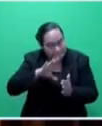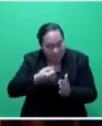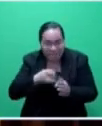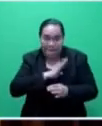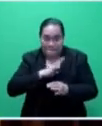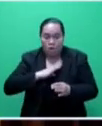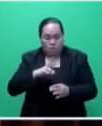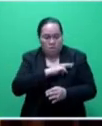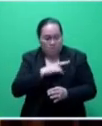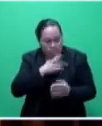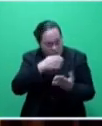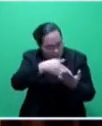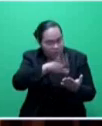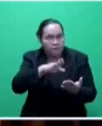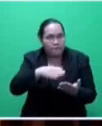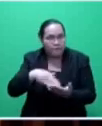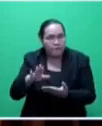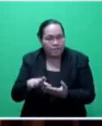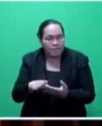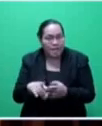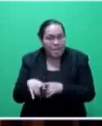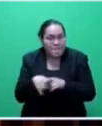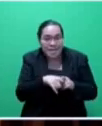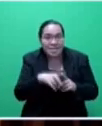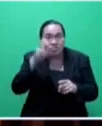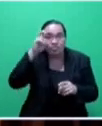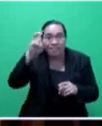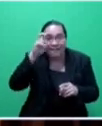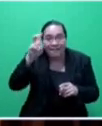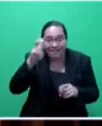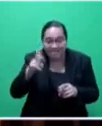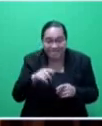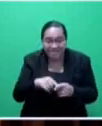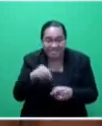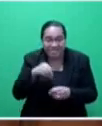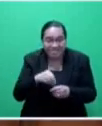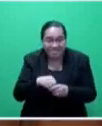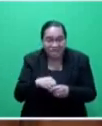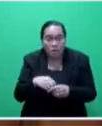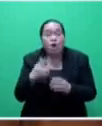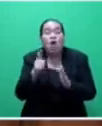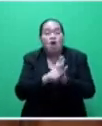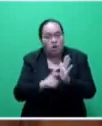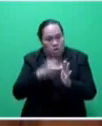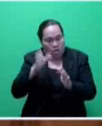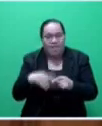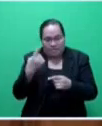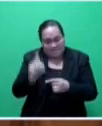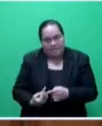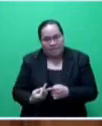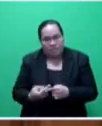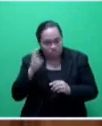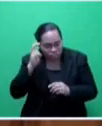board. In other words, much of the training is actually, Mr. Speaker, offered by the lawyers themselves. So